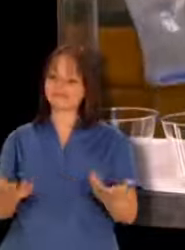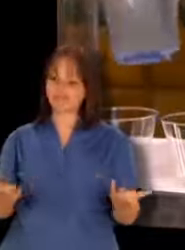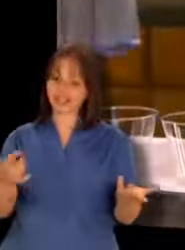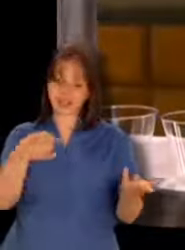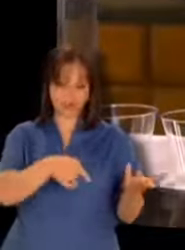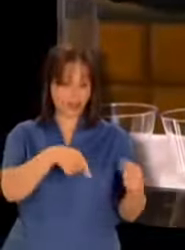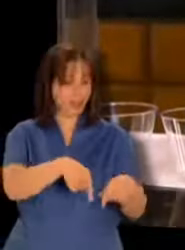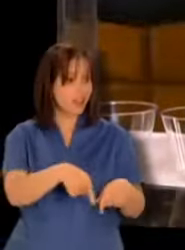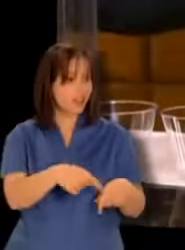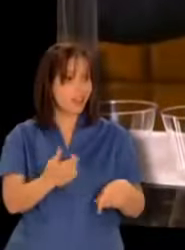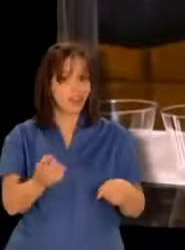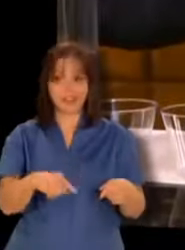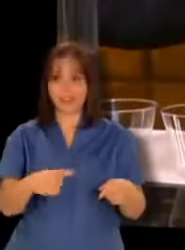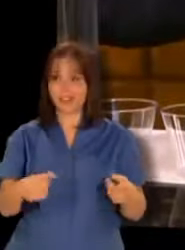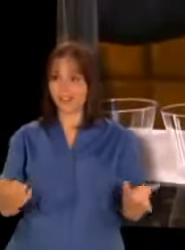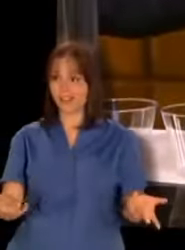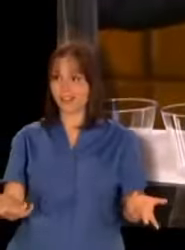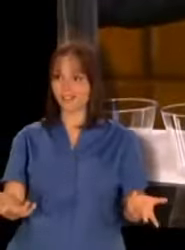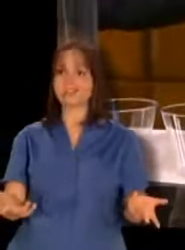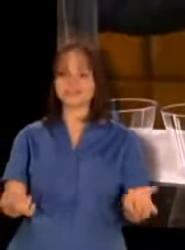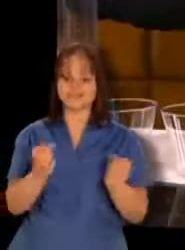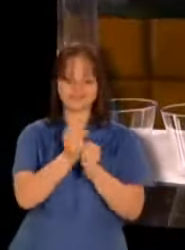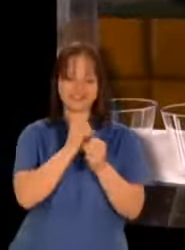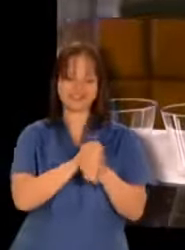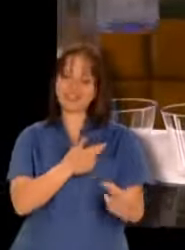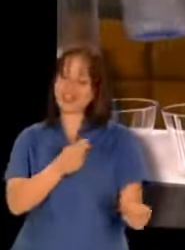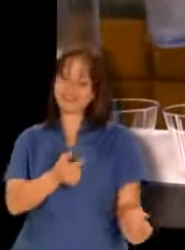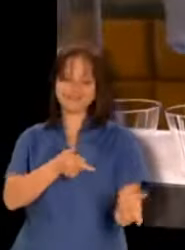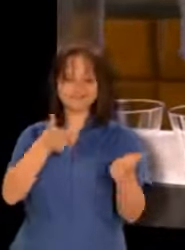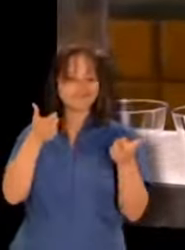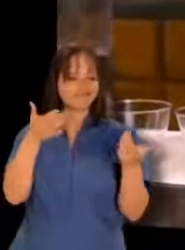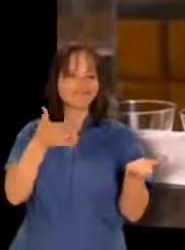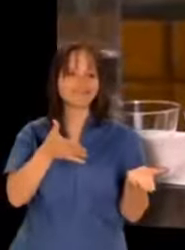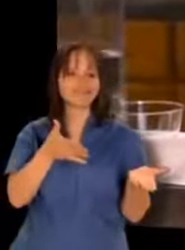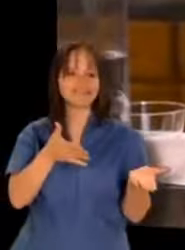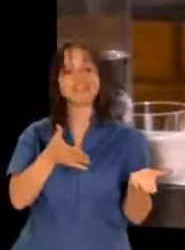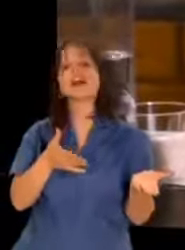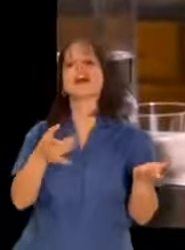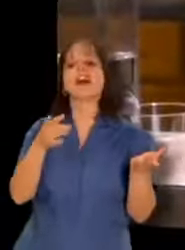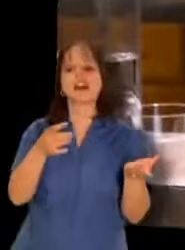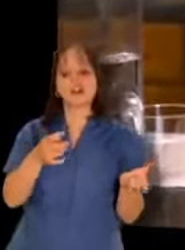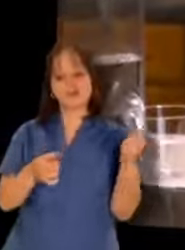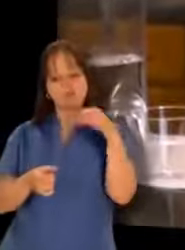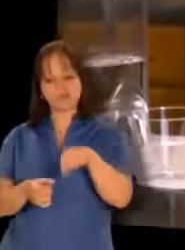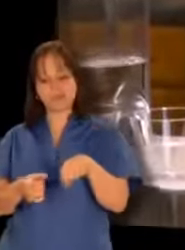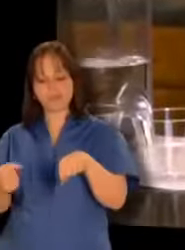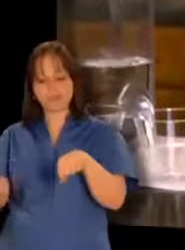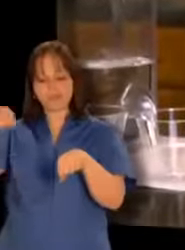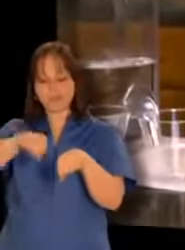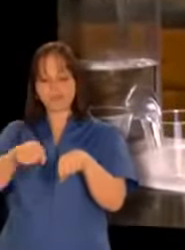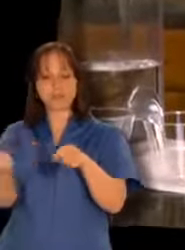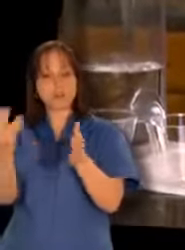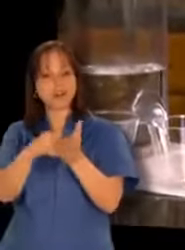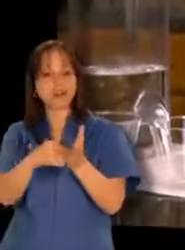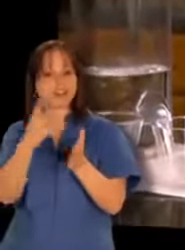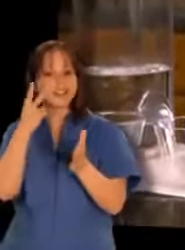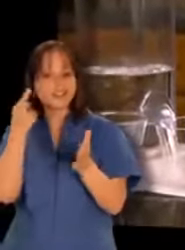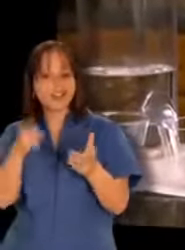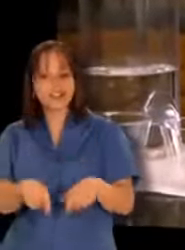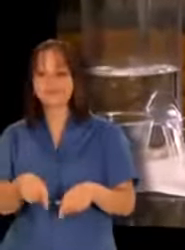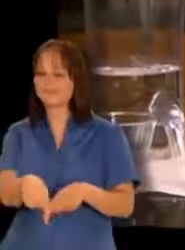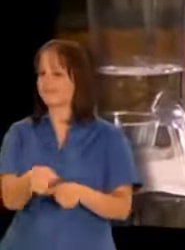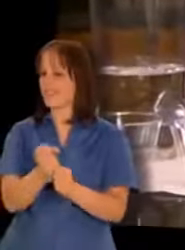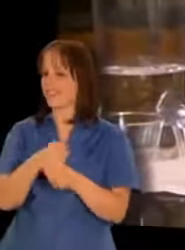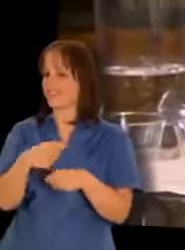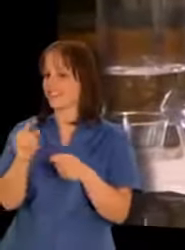What's happening to that tea bag? It's making tea instantly. Watch what happens when I go to pour again. Instant